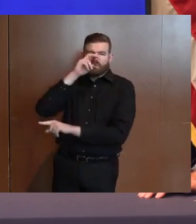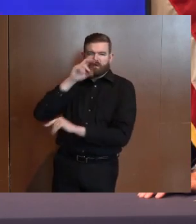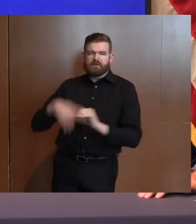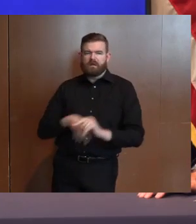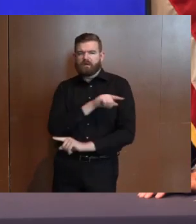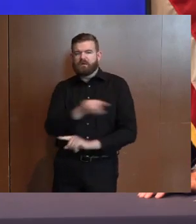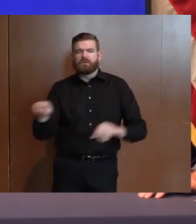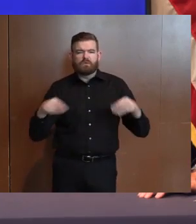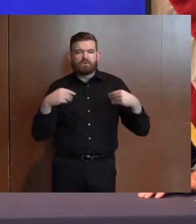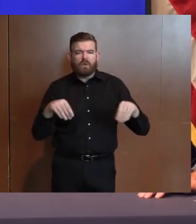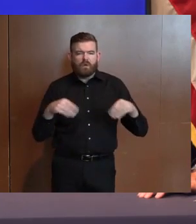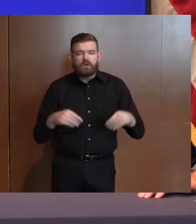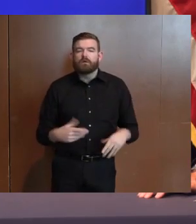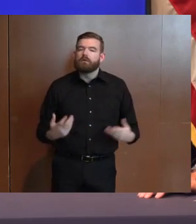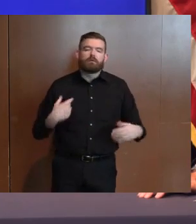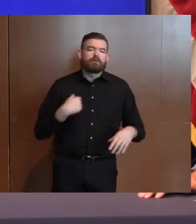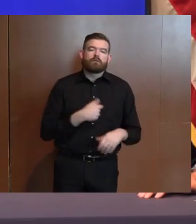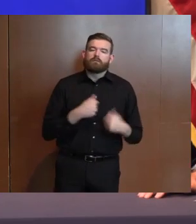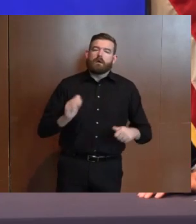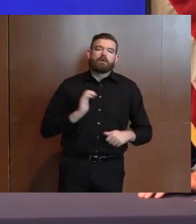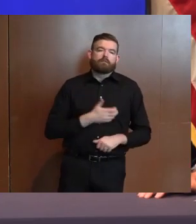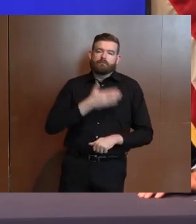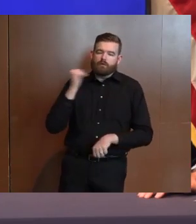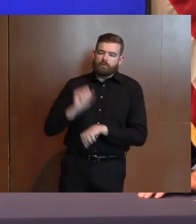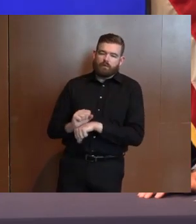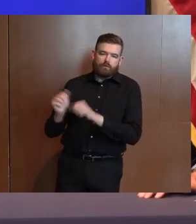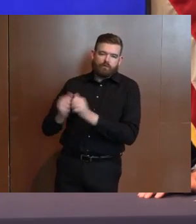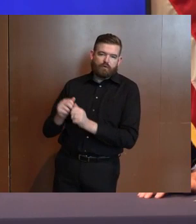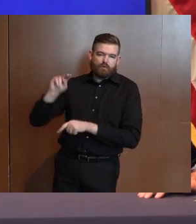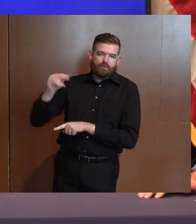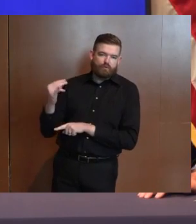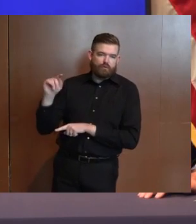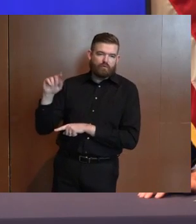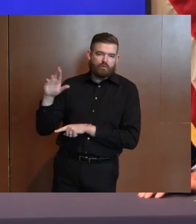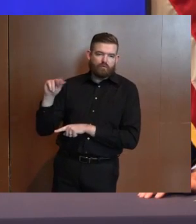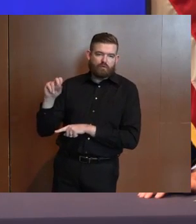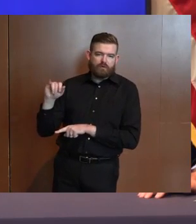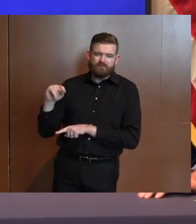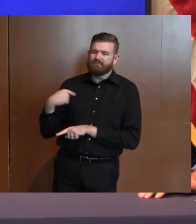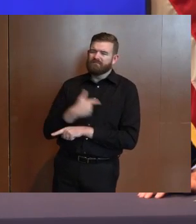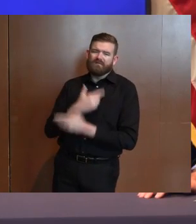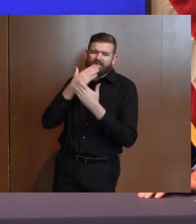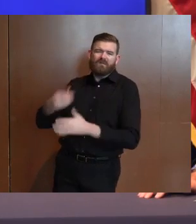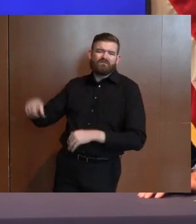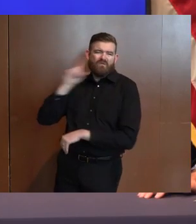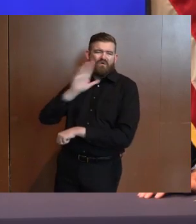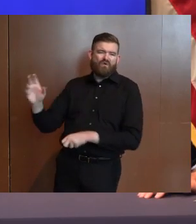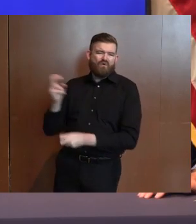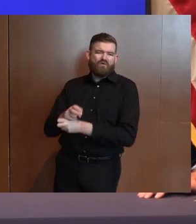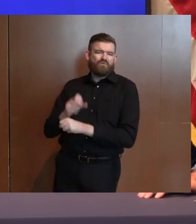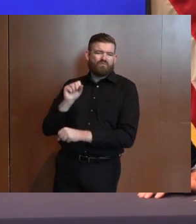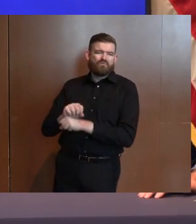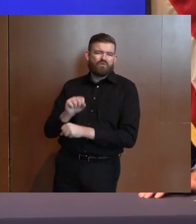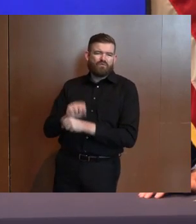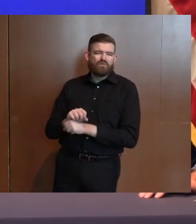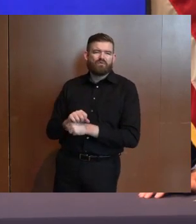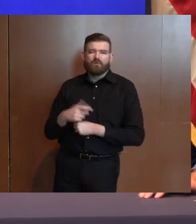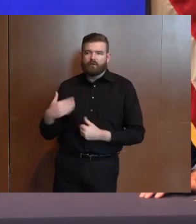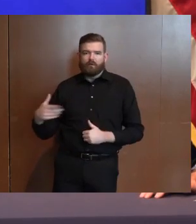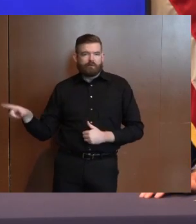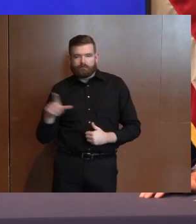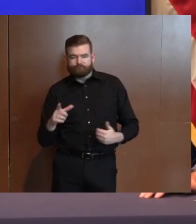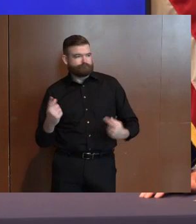them, and we appreciate their heroism and their hard work and the fact that they're on the front lines. I said this would